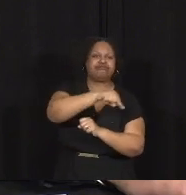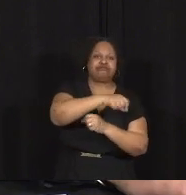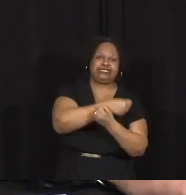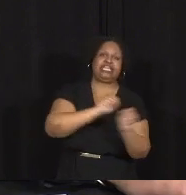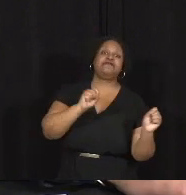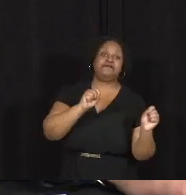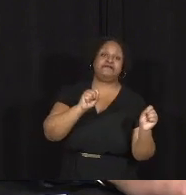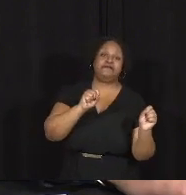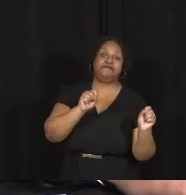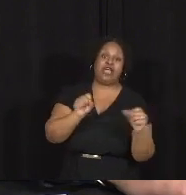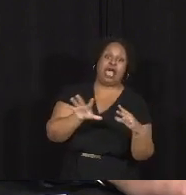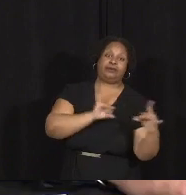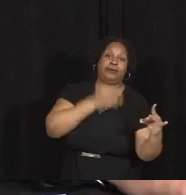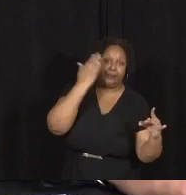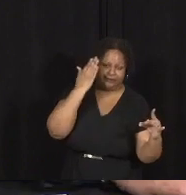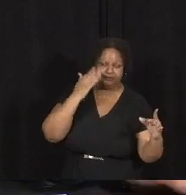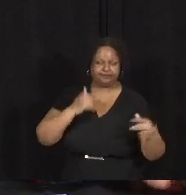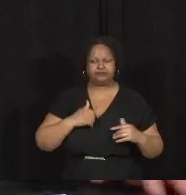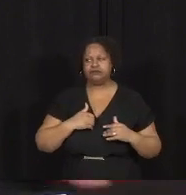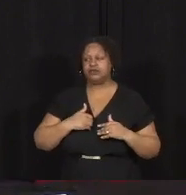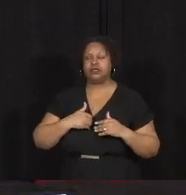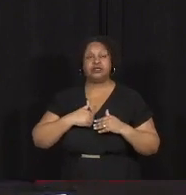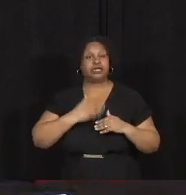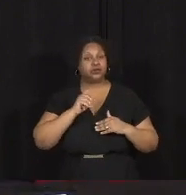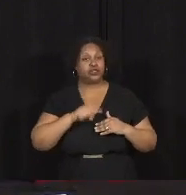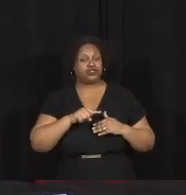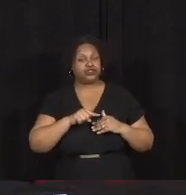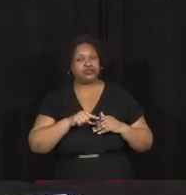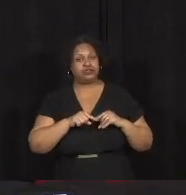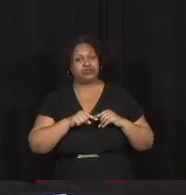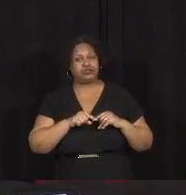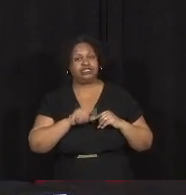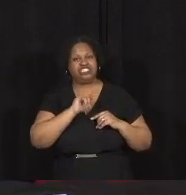Your next question comes from Jeff Gray with the Globe and Mail. Please go ahead.